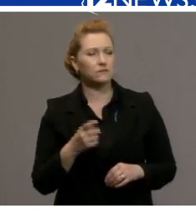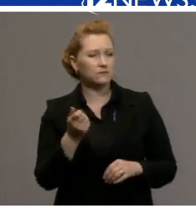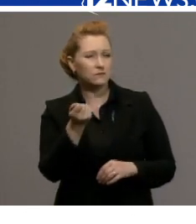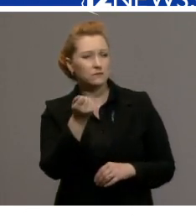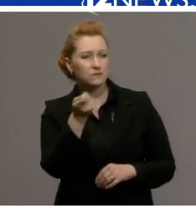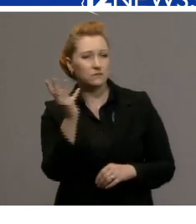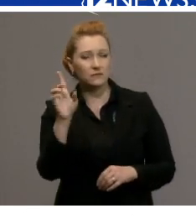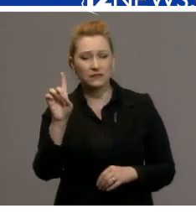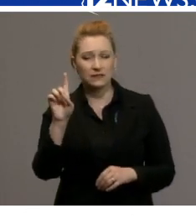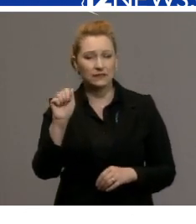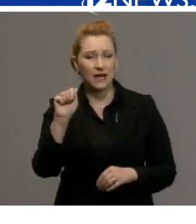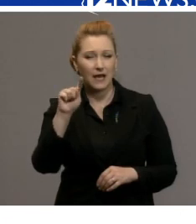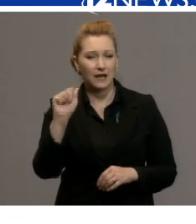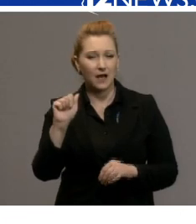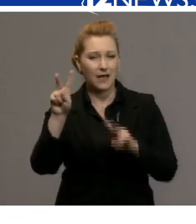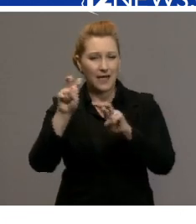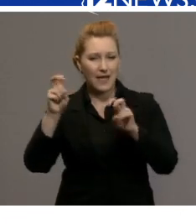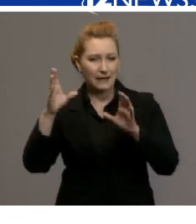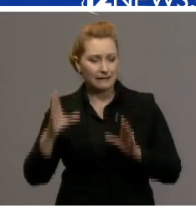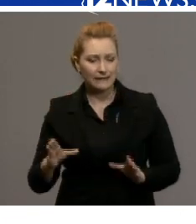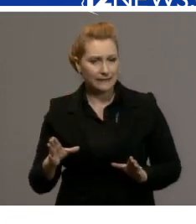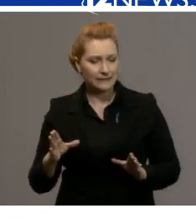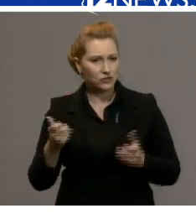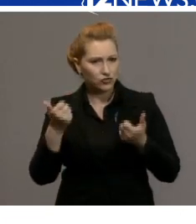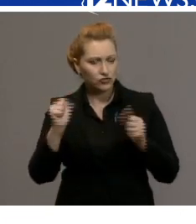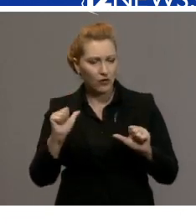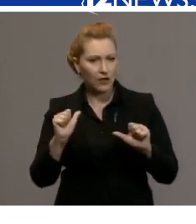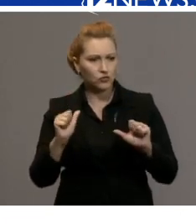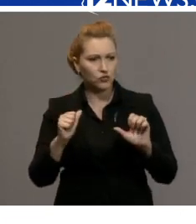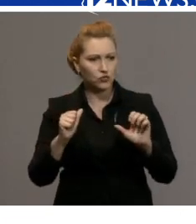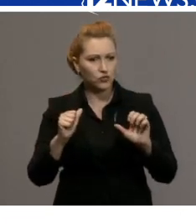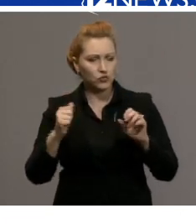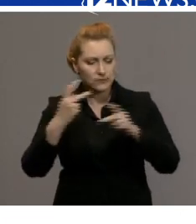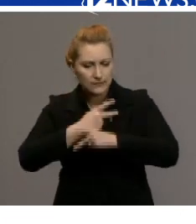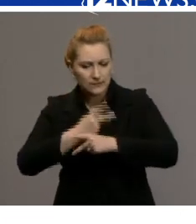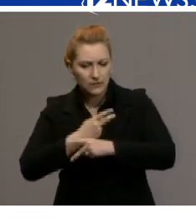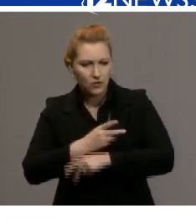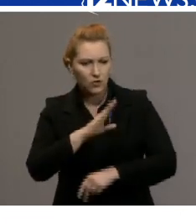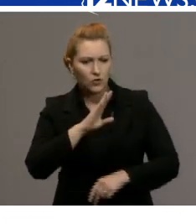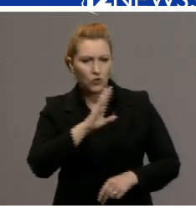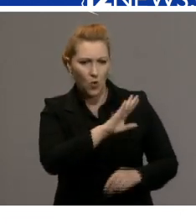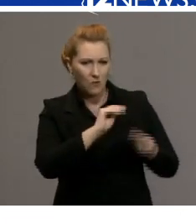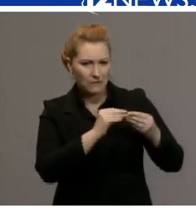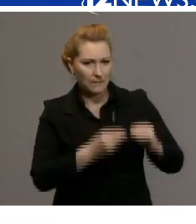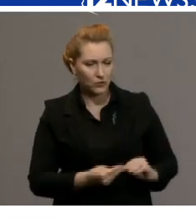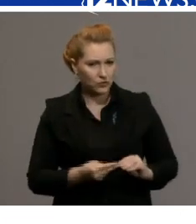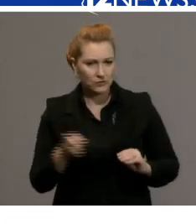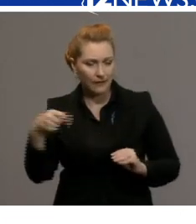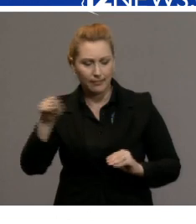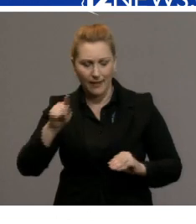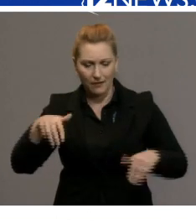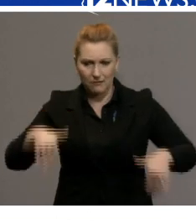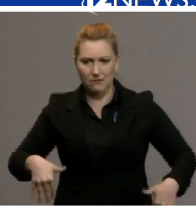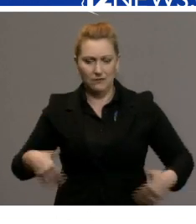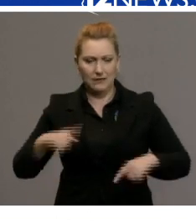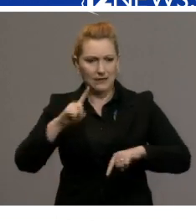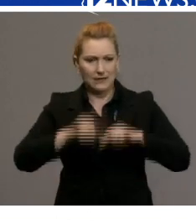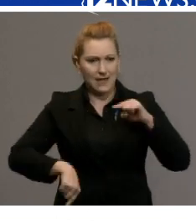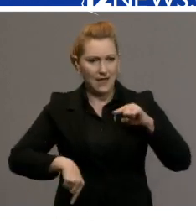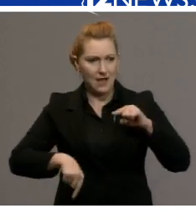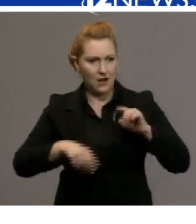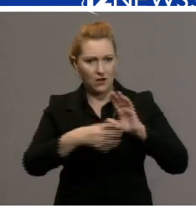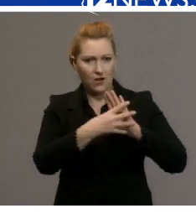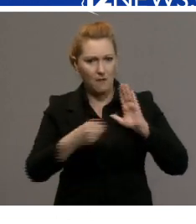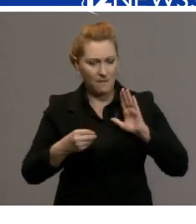a declining trajectory, not even from the own dashboard. You ask the public to trust you, but